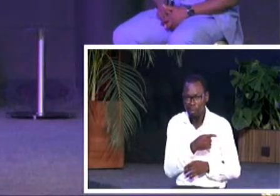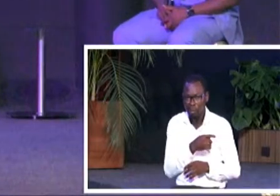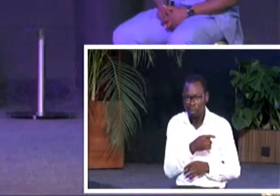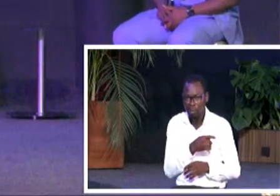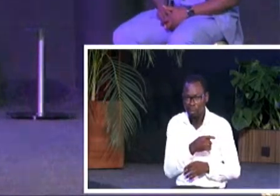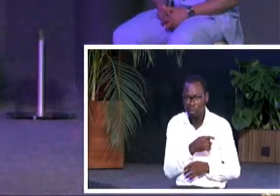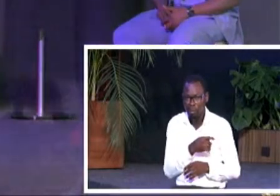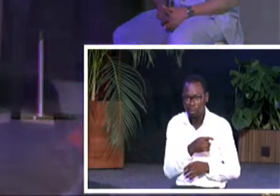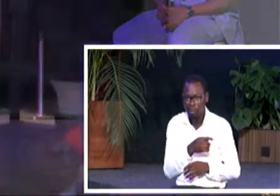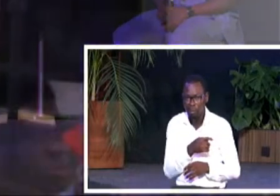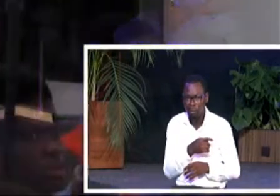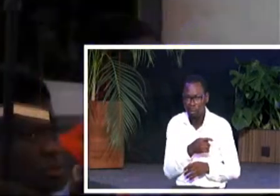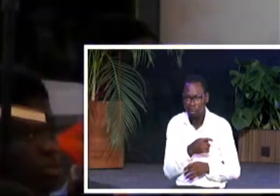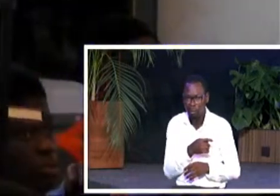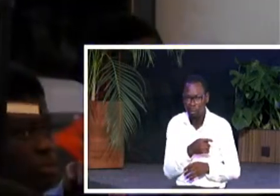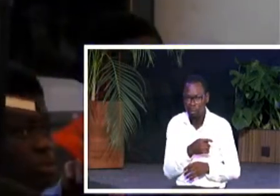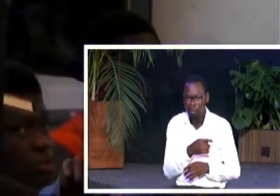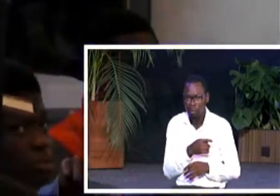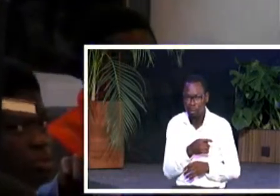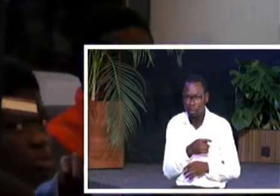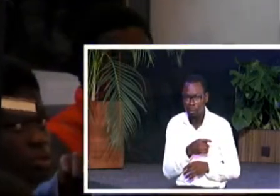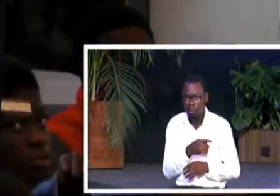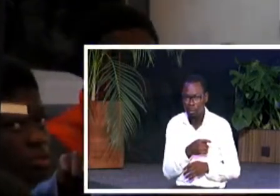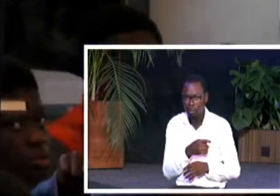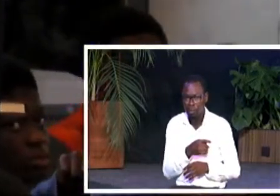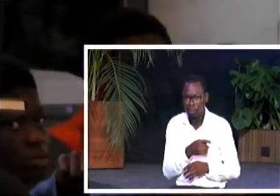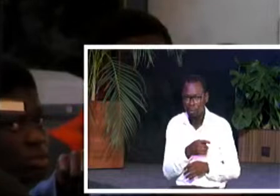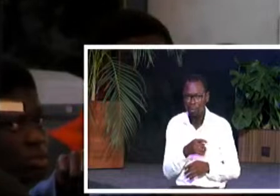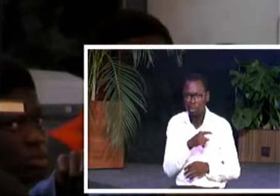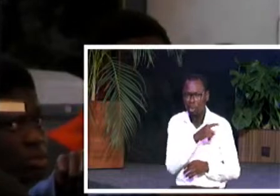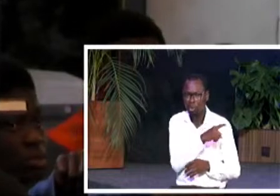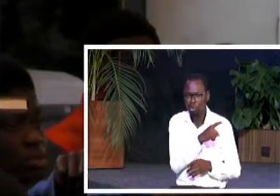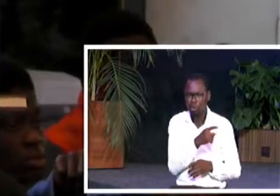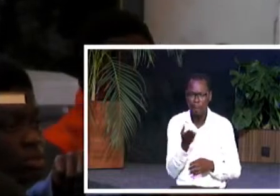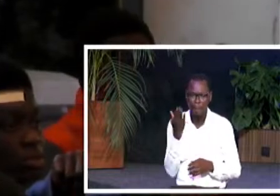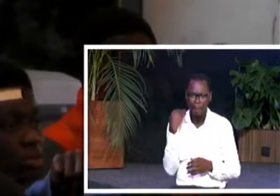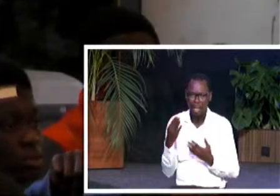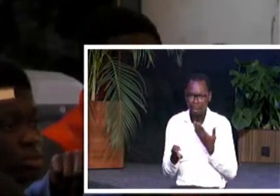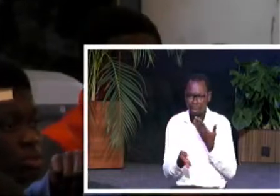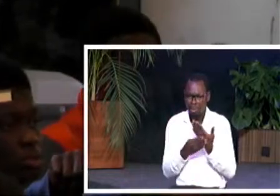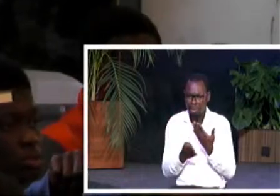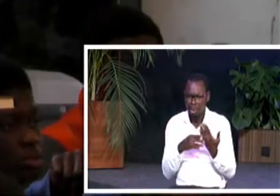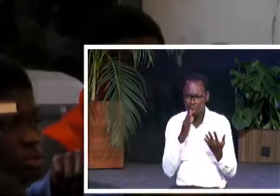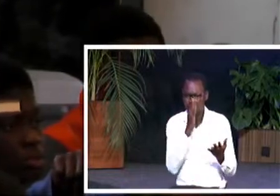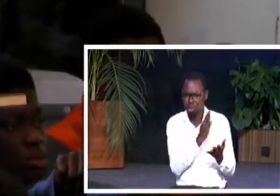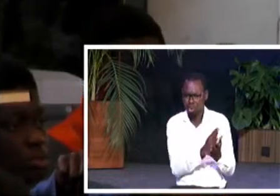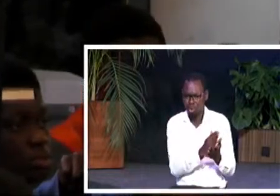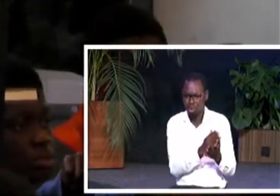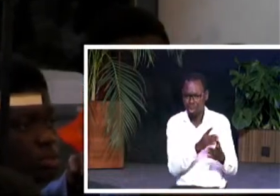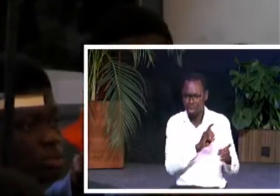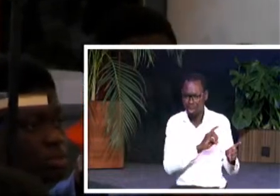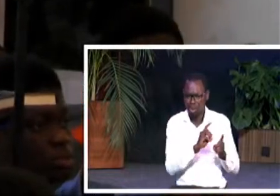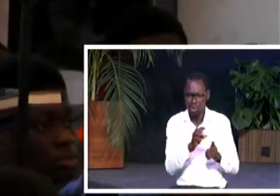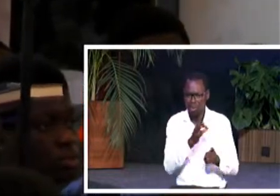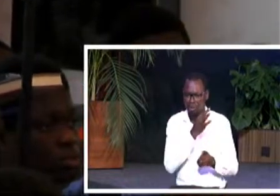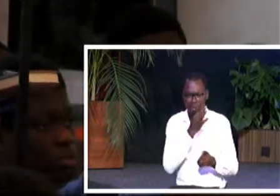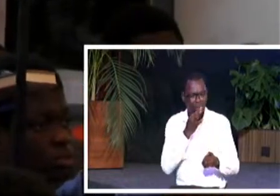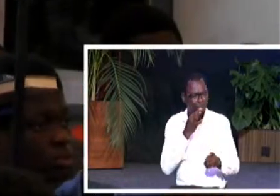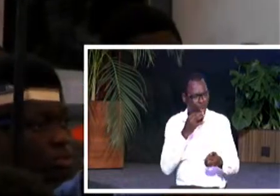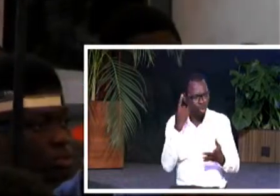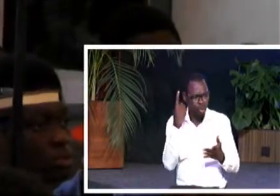She made a career transition from banking to agribusiness. I want to ask that, what are some of the challenges